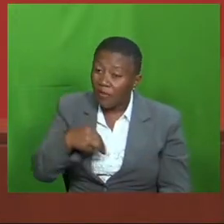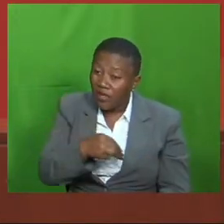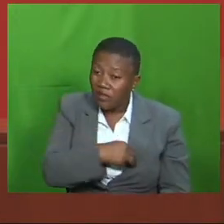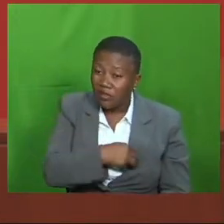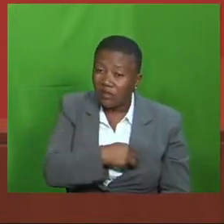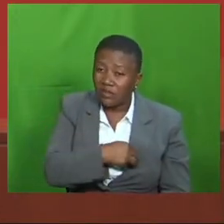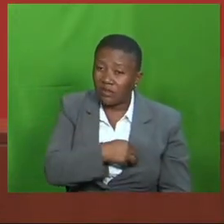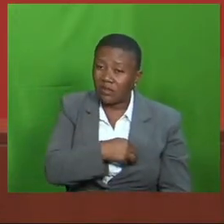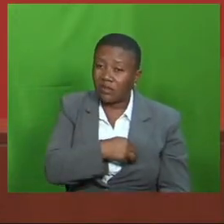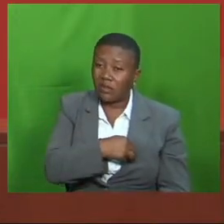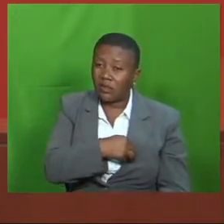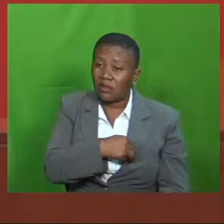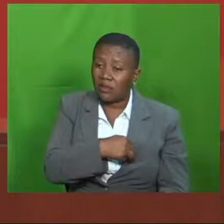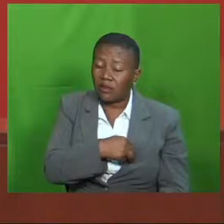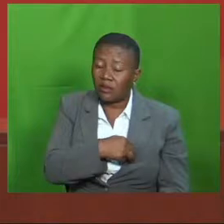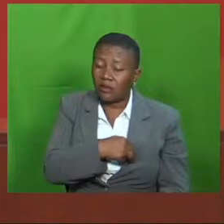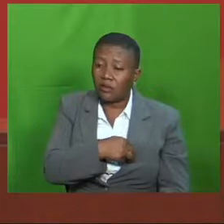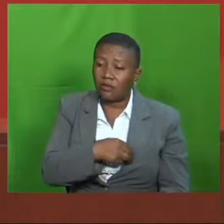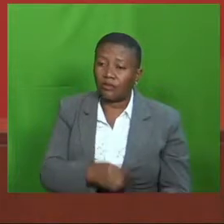holding office of profit.